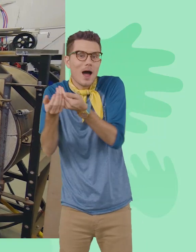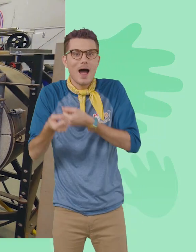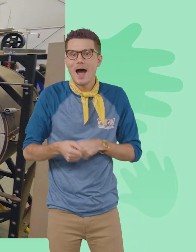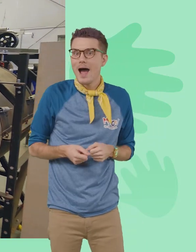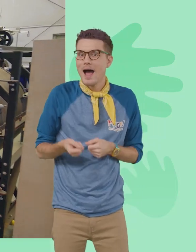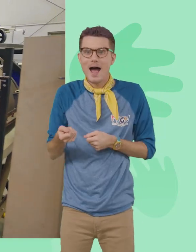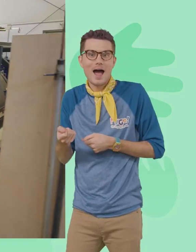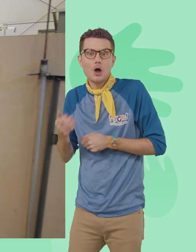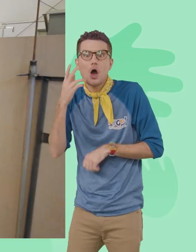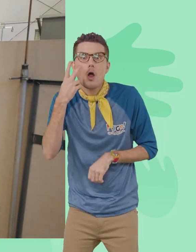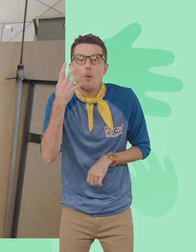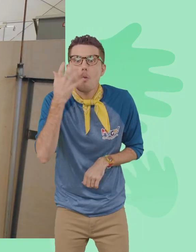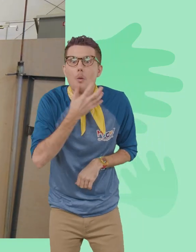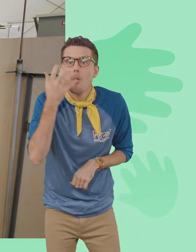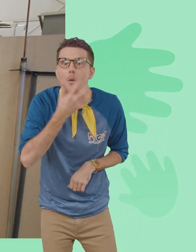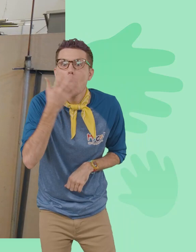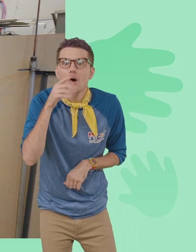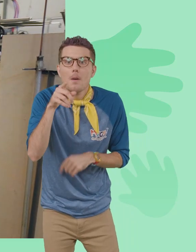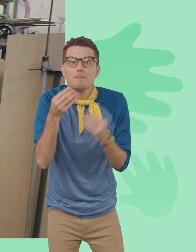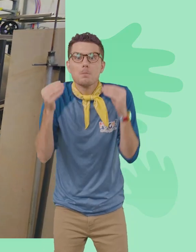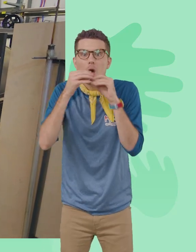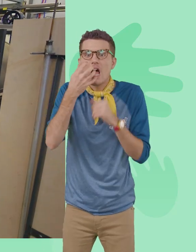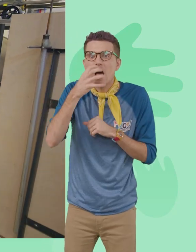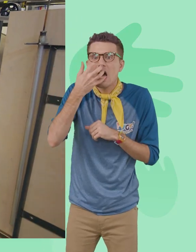A little more heat. Here we go. Whoa.